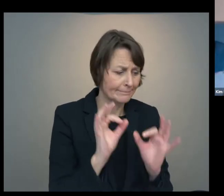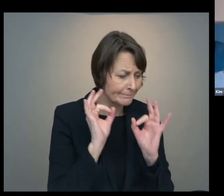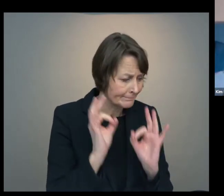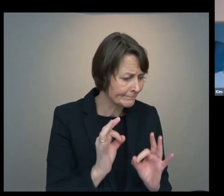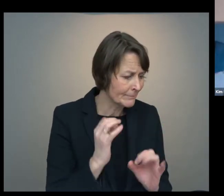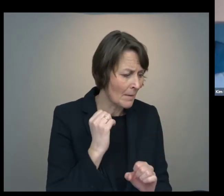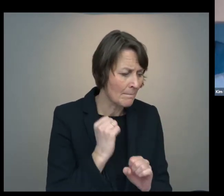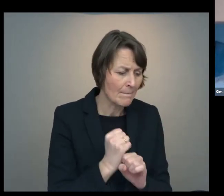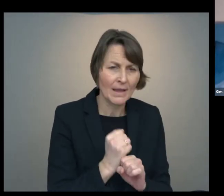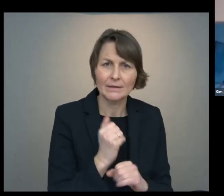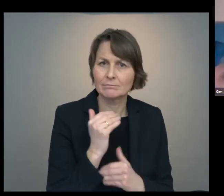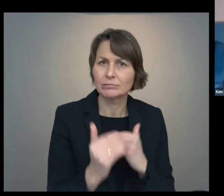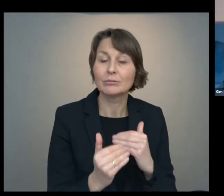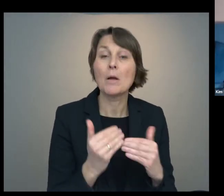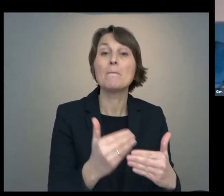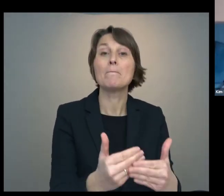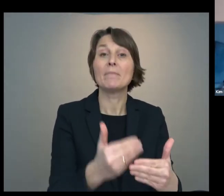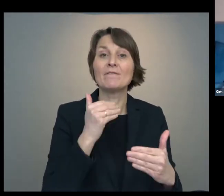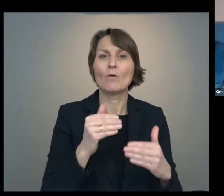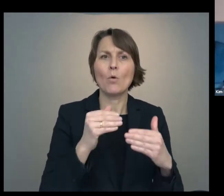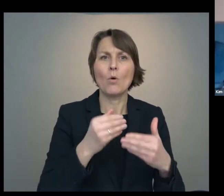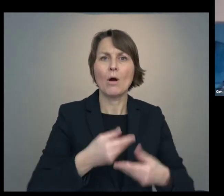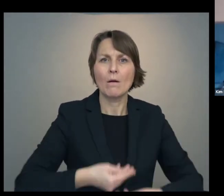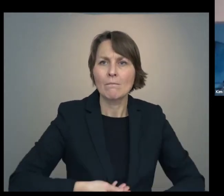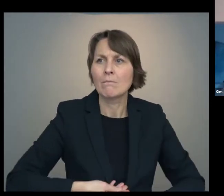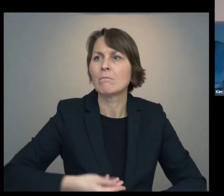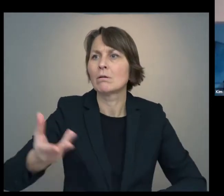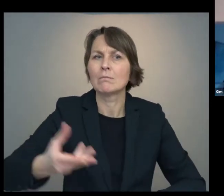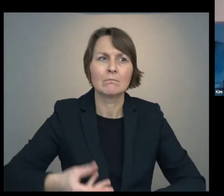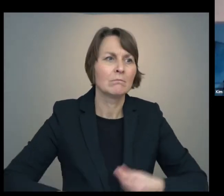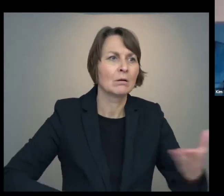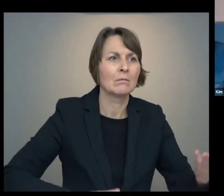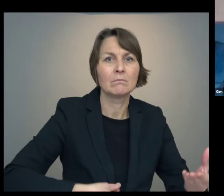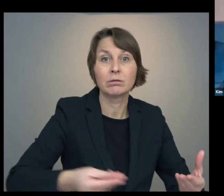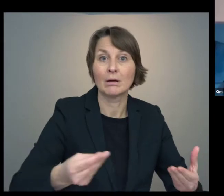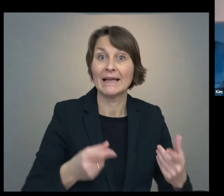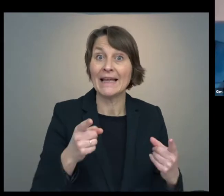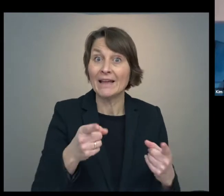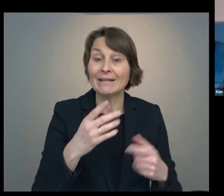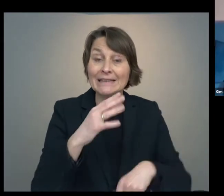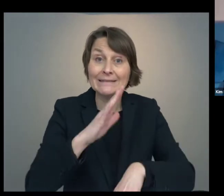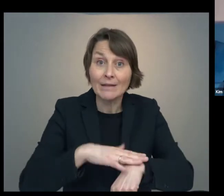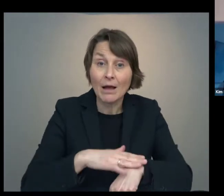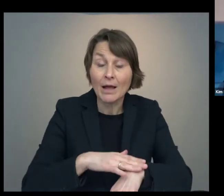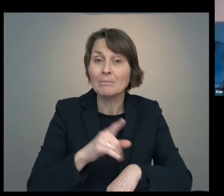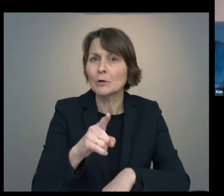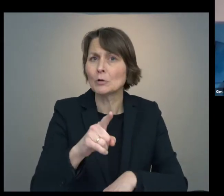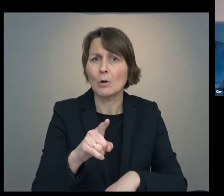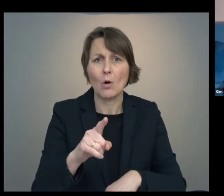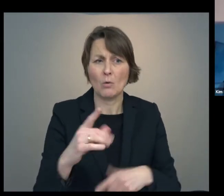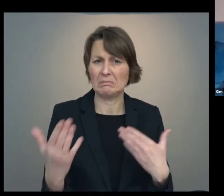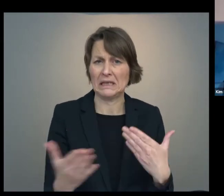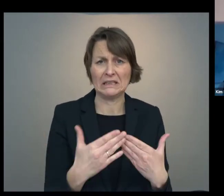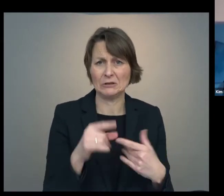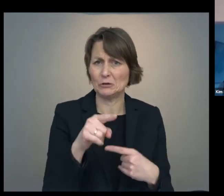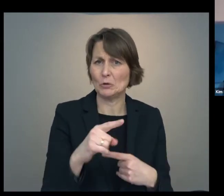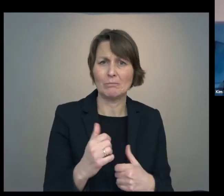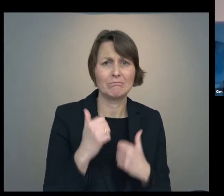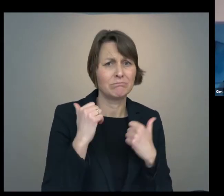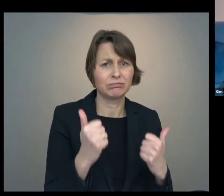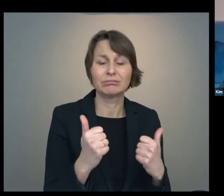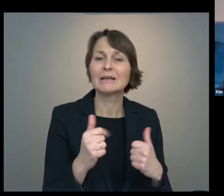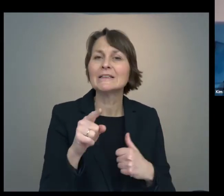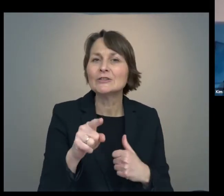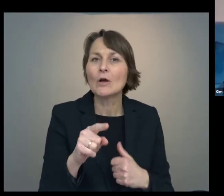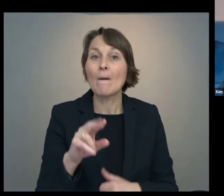help us make sure that it actually works before we ship it to everybody. So if you have the time, this is probably one of the easiest way you can contribute